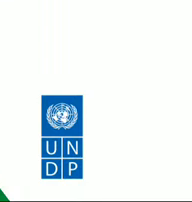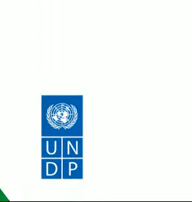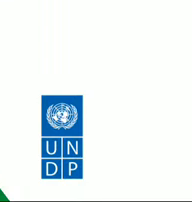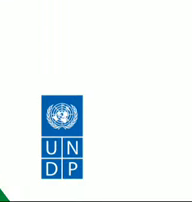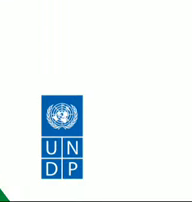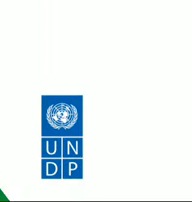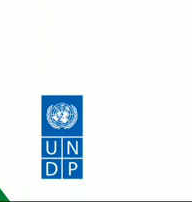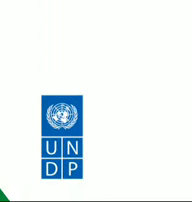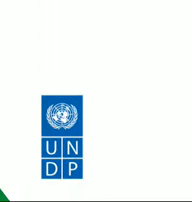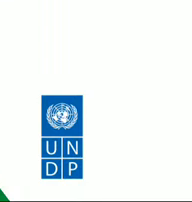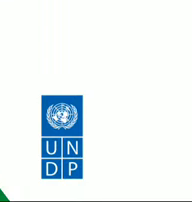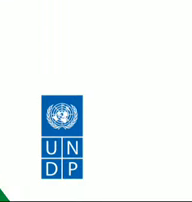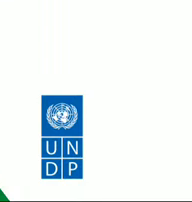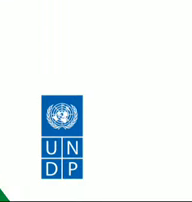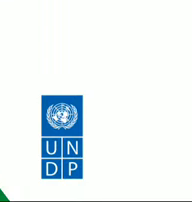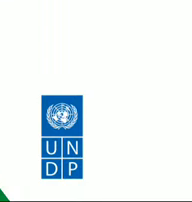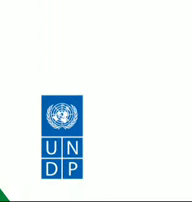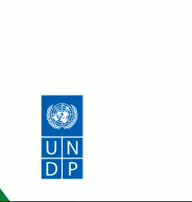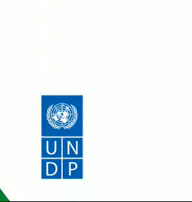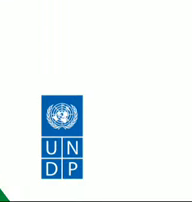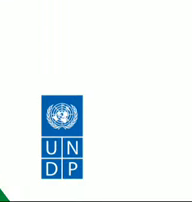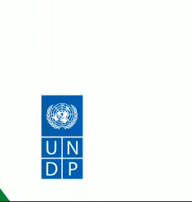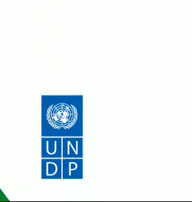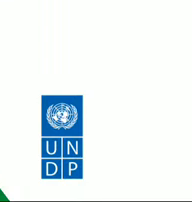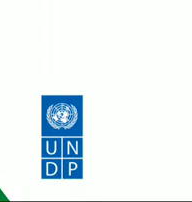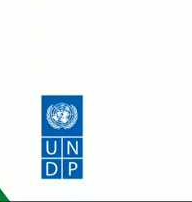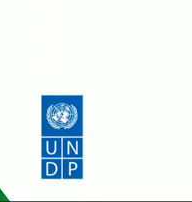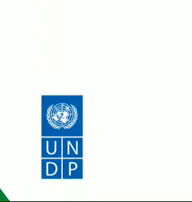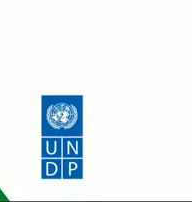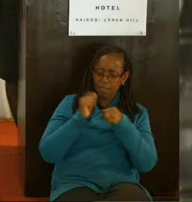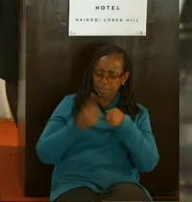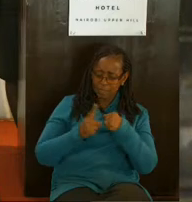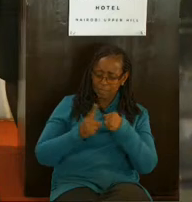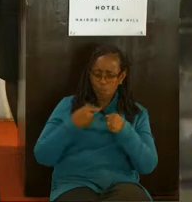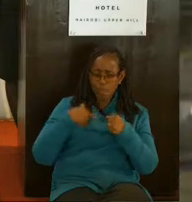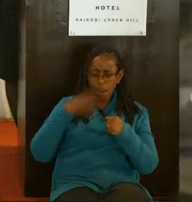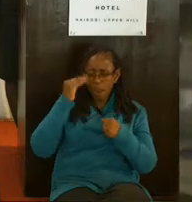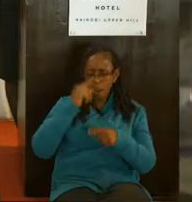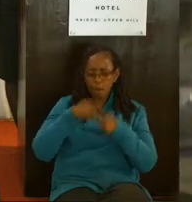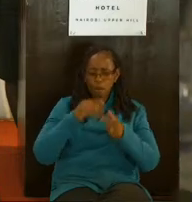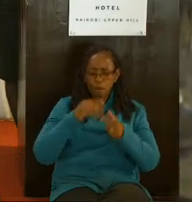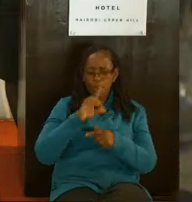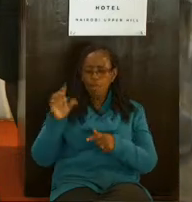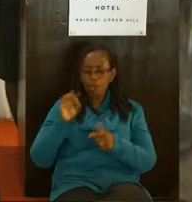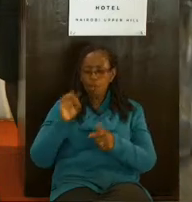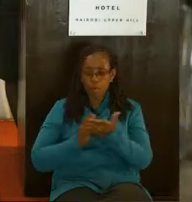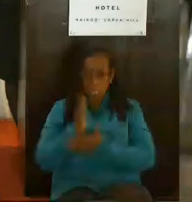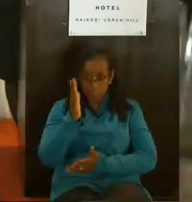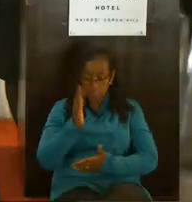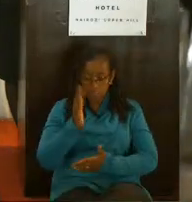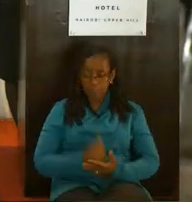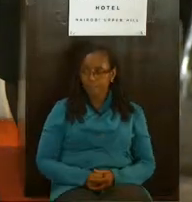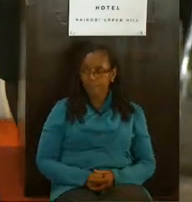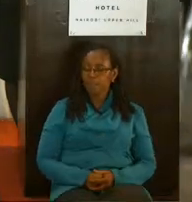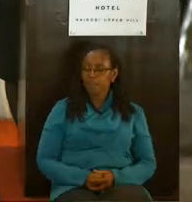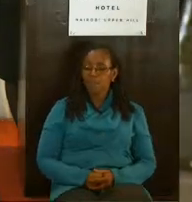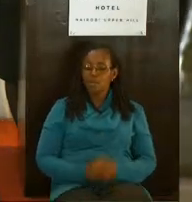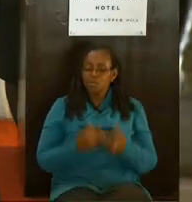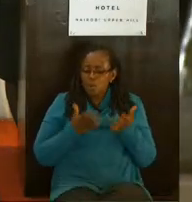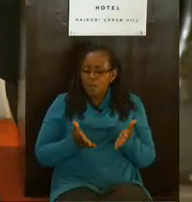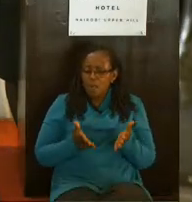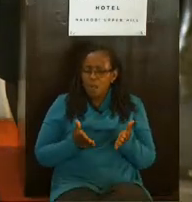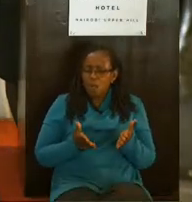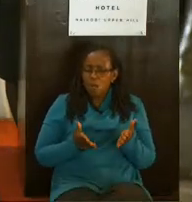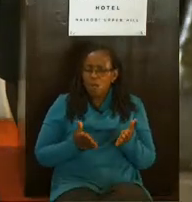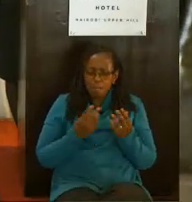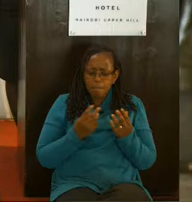grew up even in Classics being taught the Bill of Rights but now that it's uh off the table what is it uh